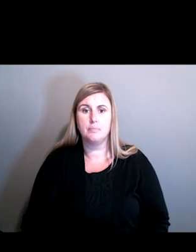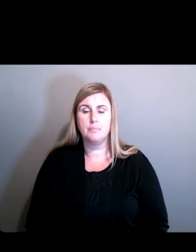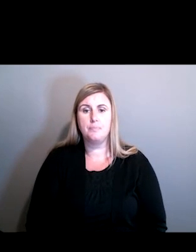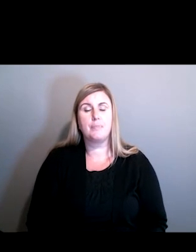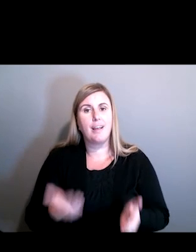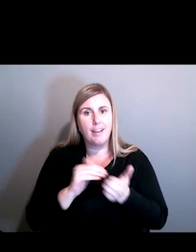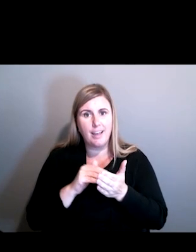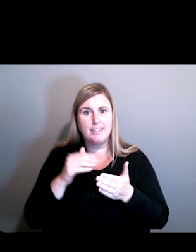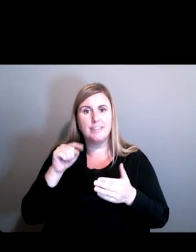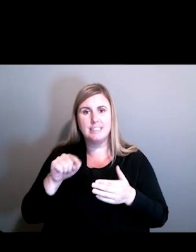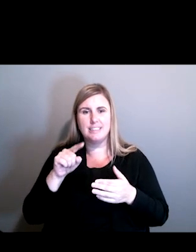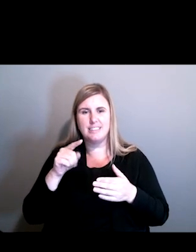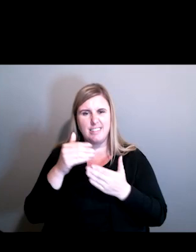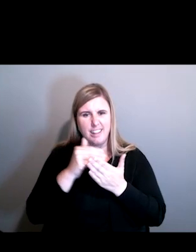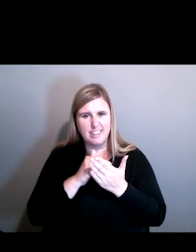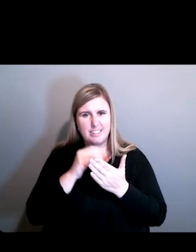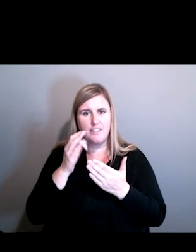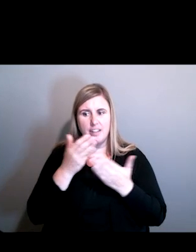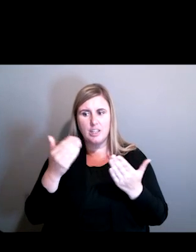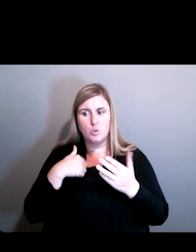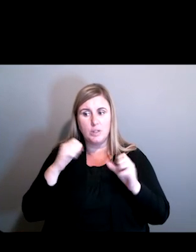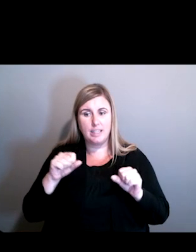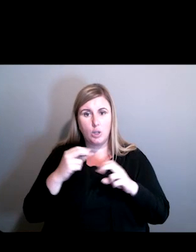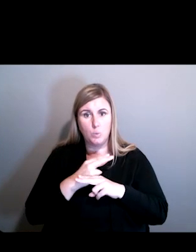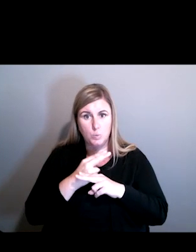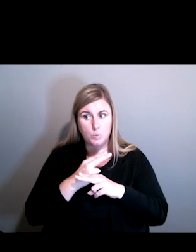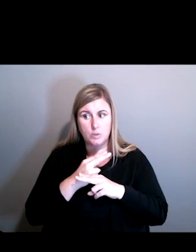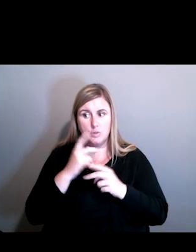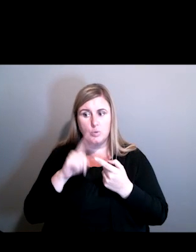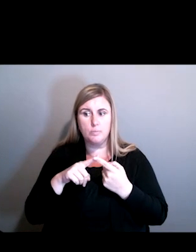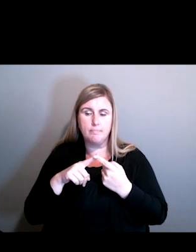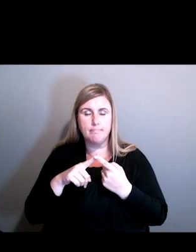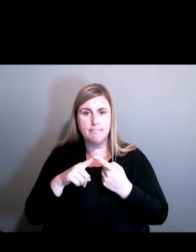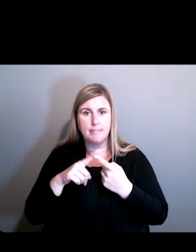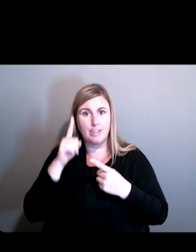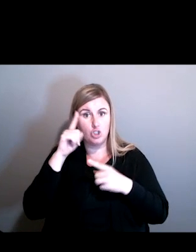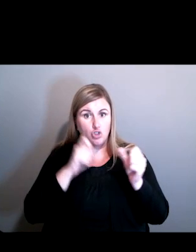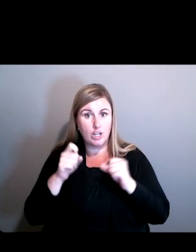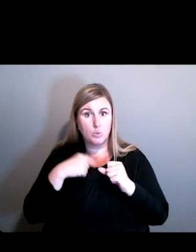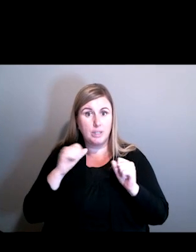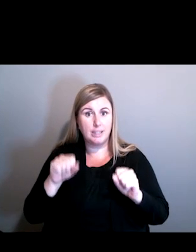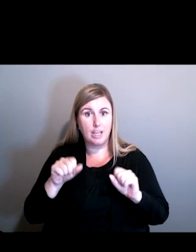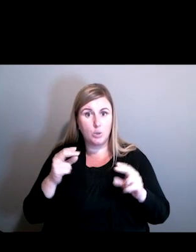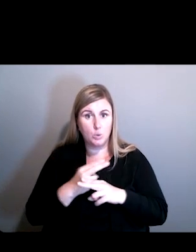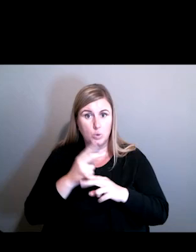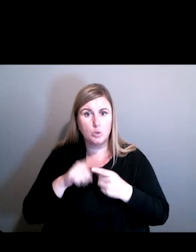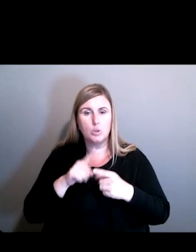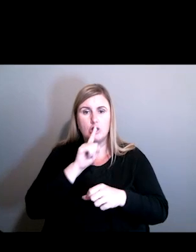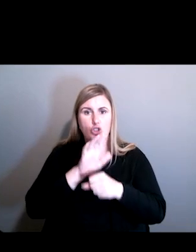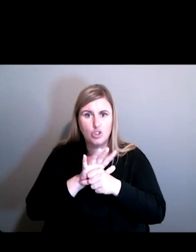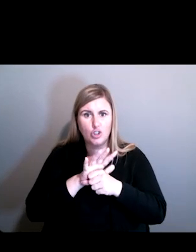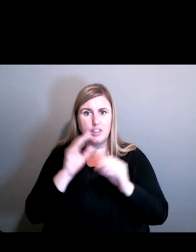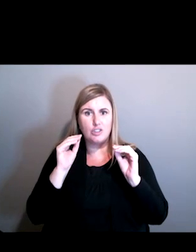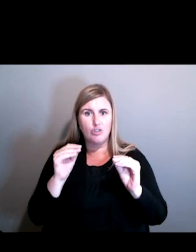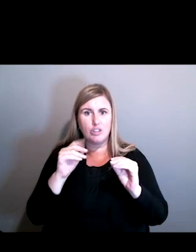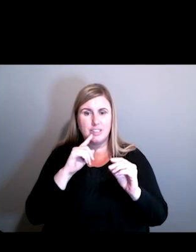So again, this is the list of the things that we can use and strategies that we can use to ensure